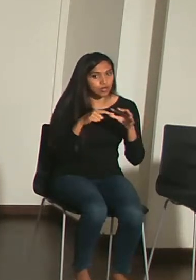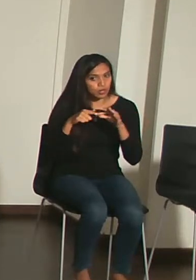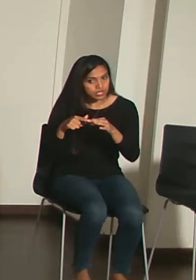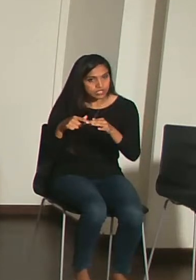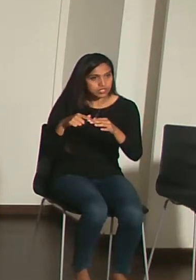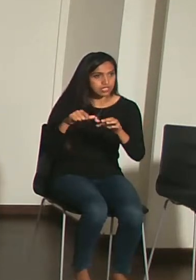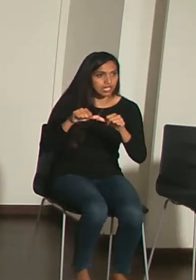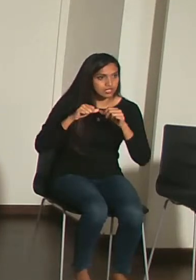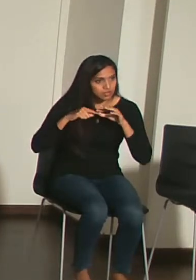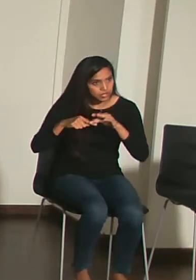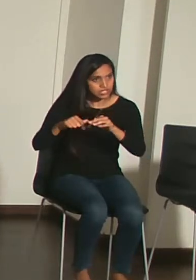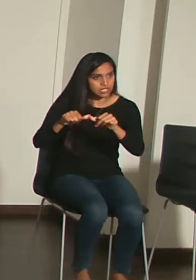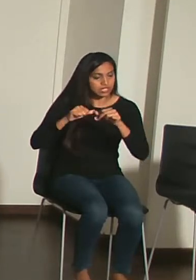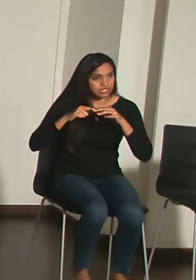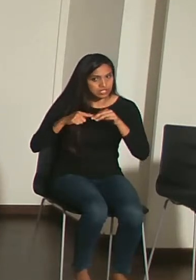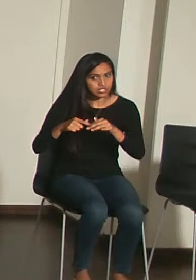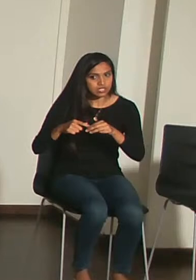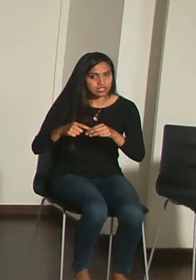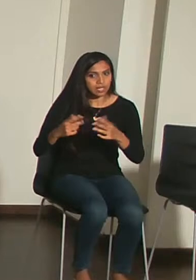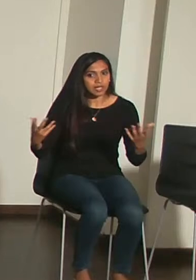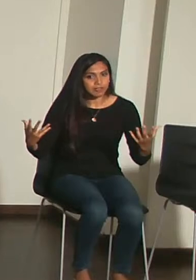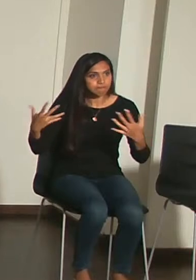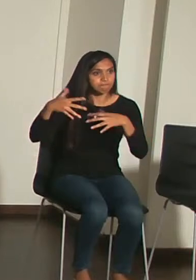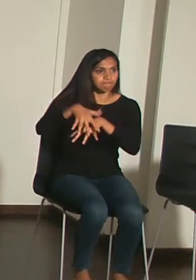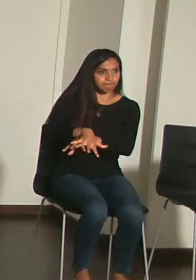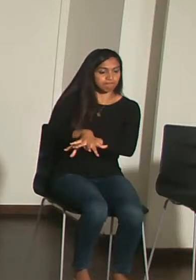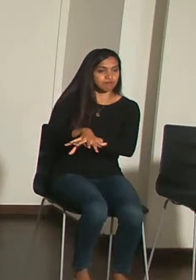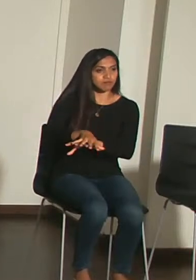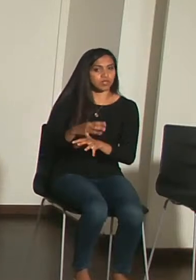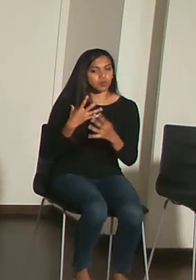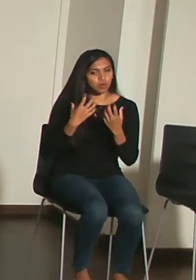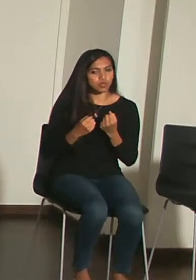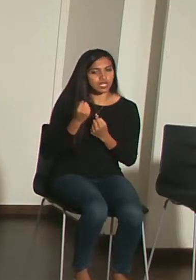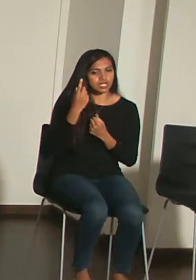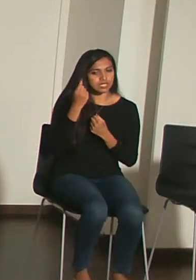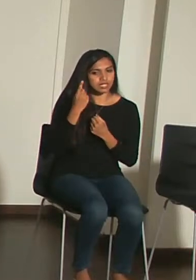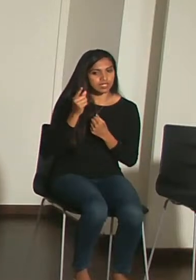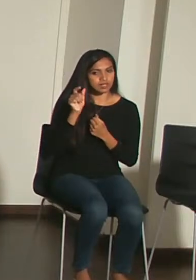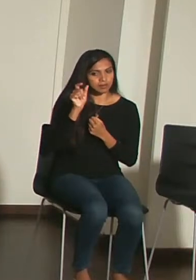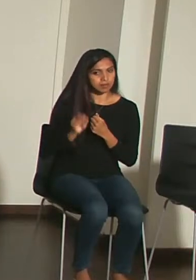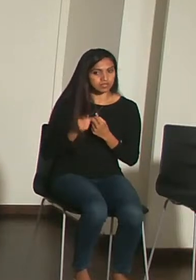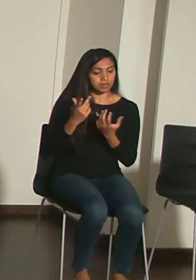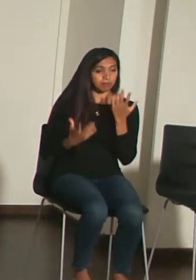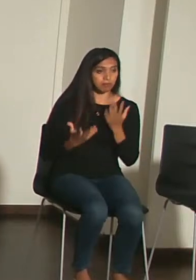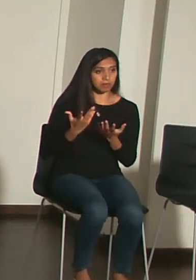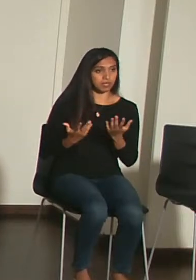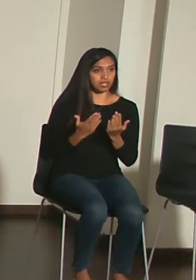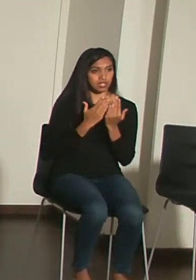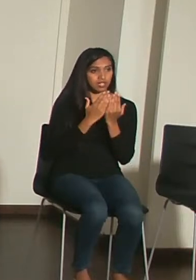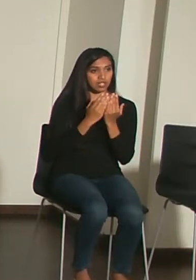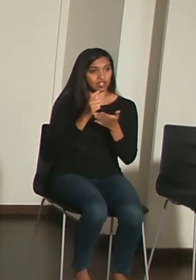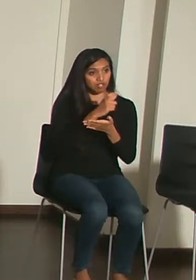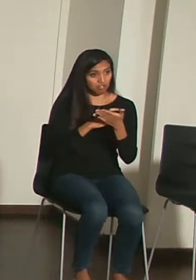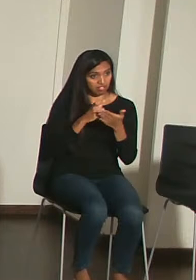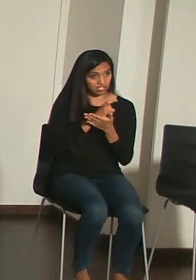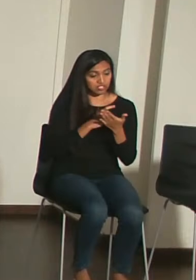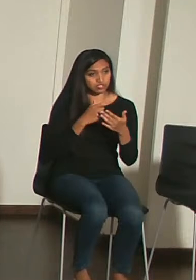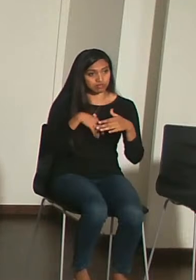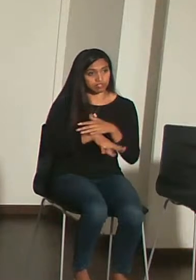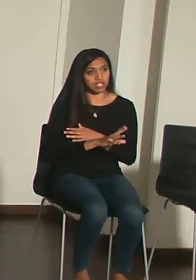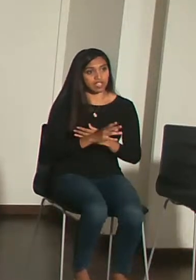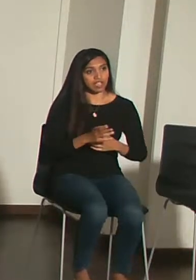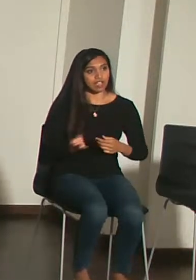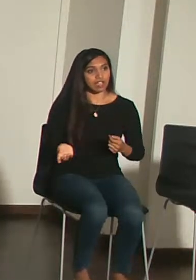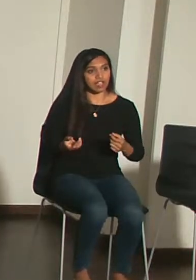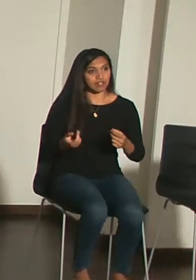not alienating them. So we try to understand if it's a group of university students studying fashion design, what